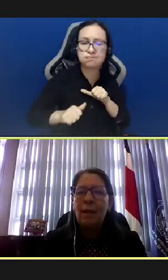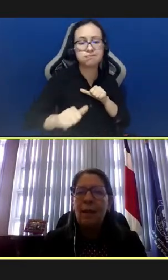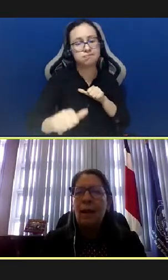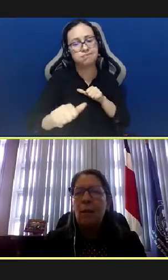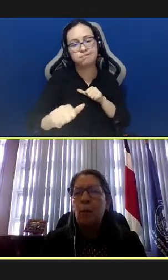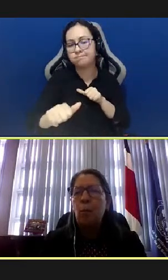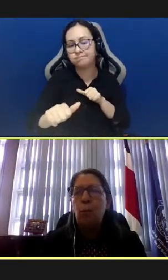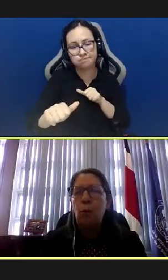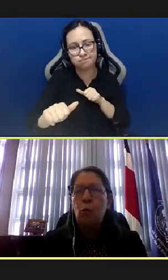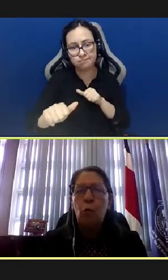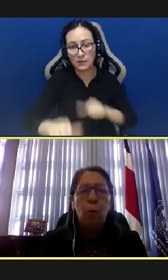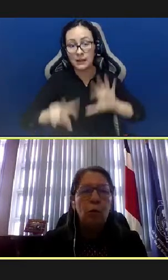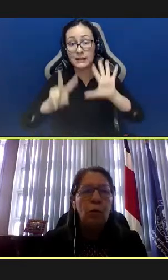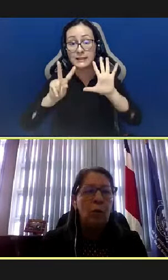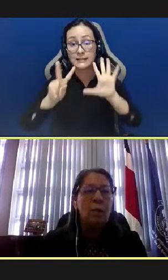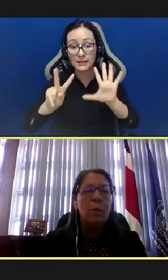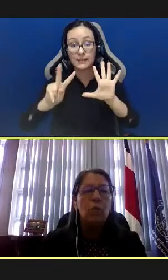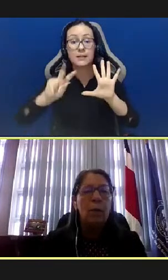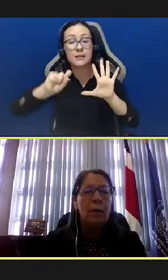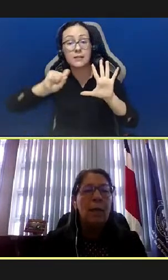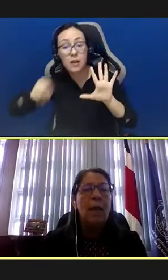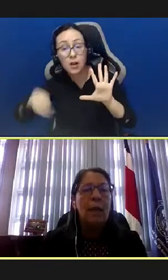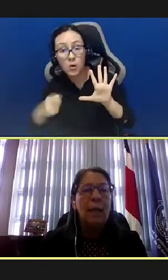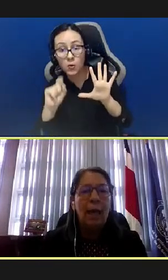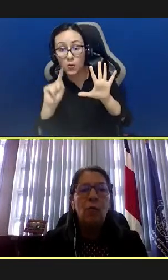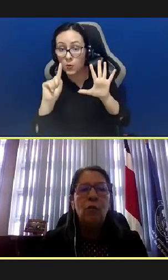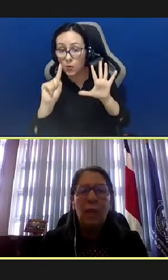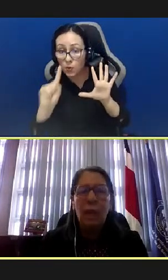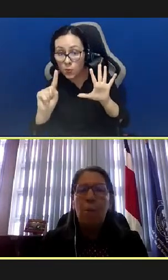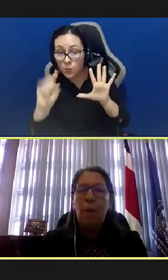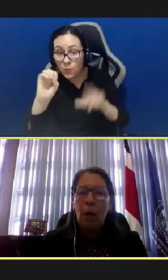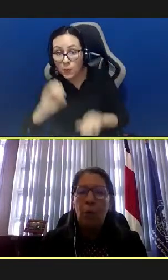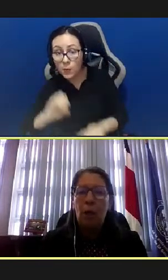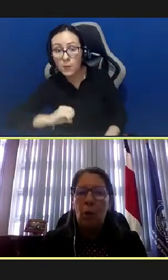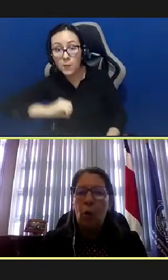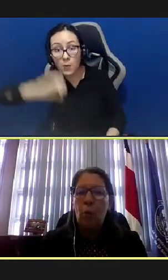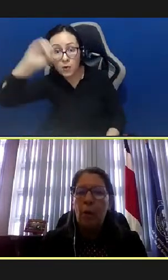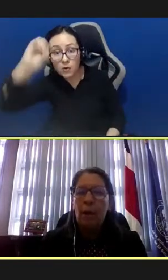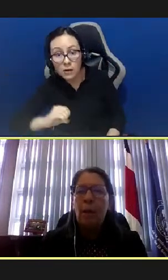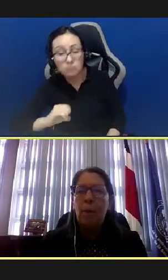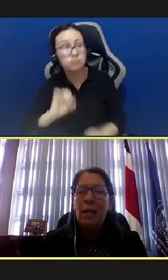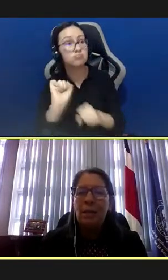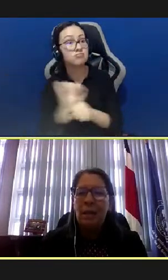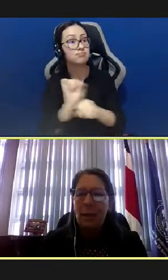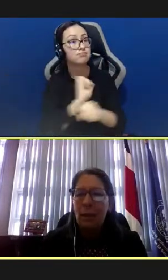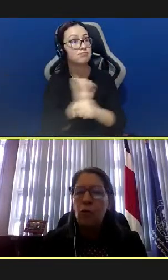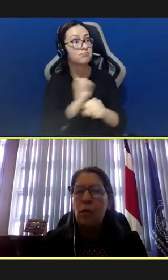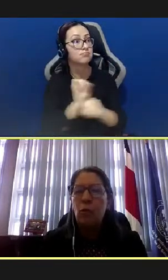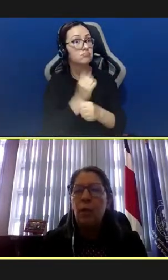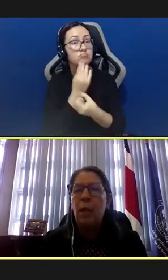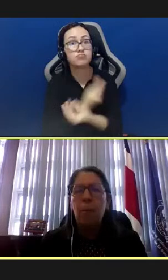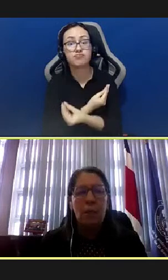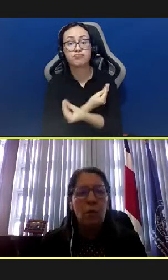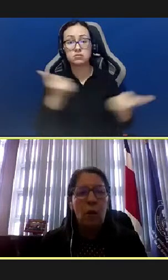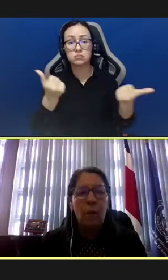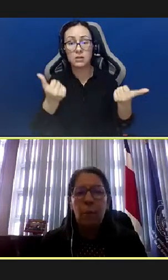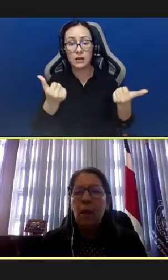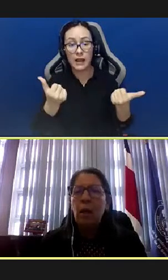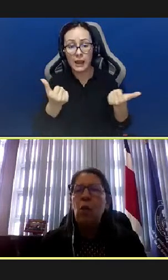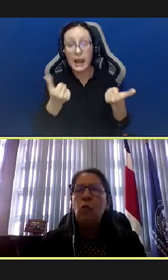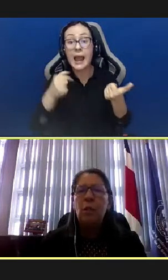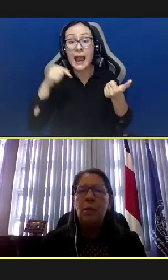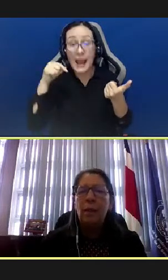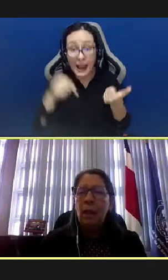was another key characteristic, about 70% of the population that